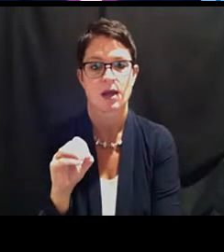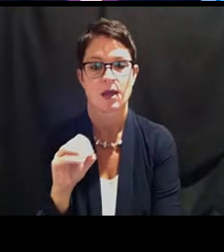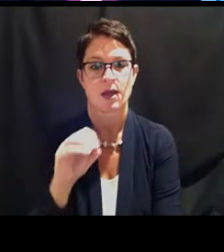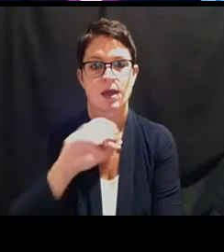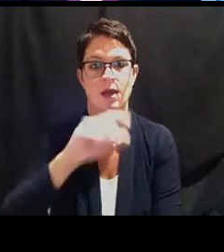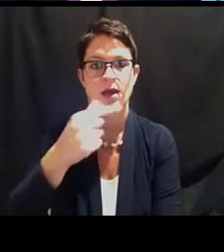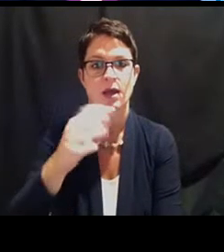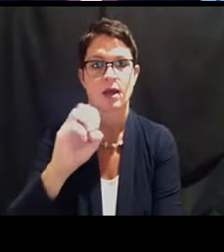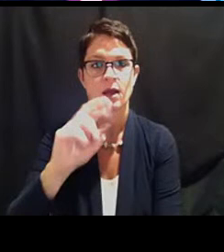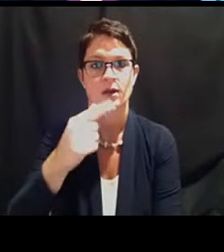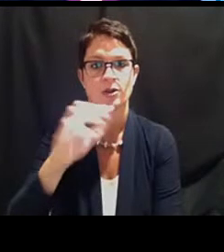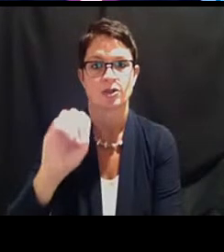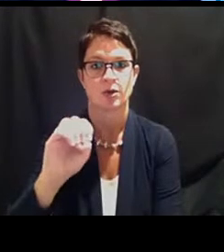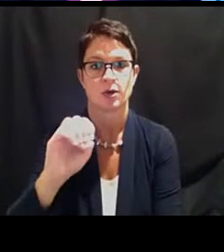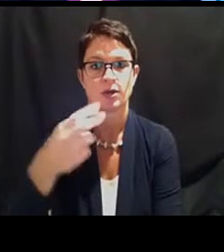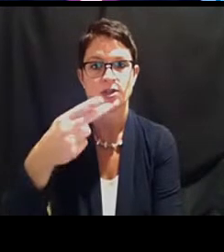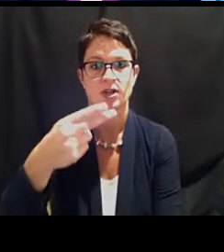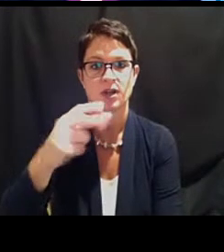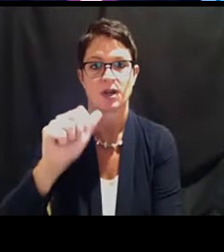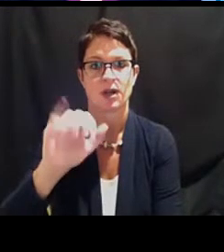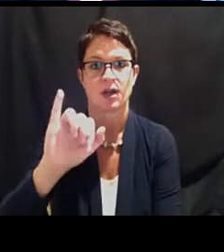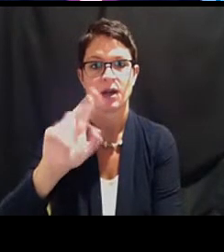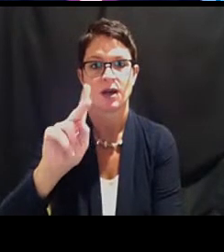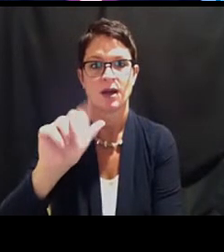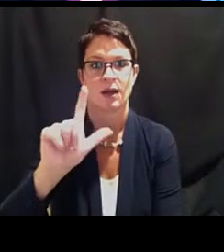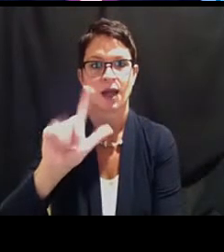George Haikalis.